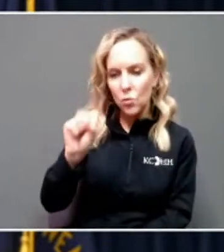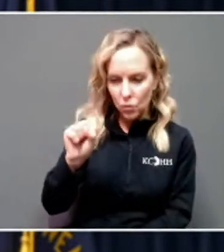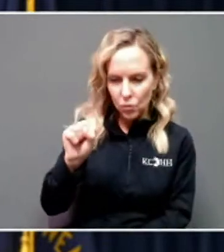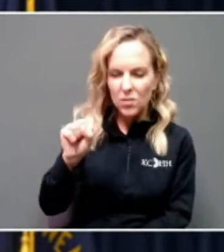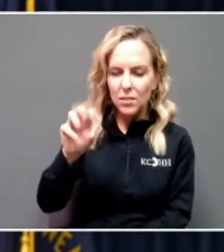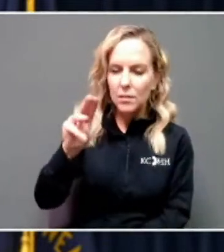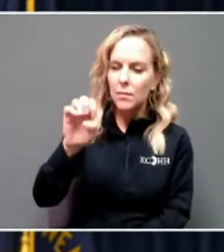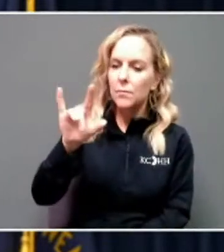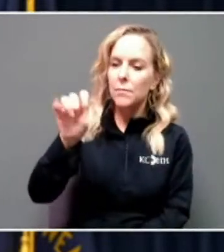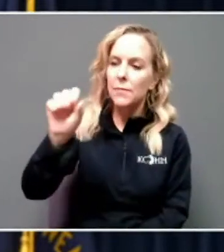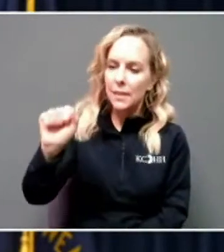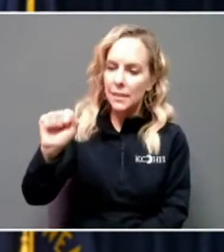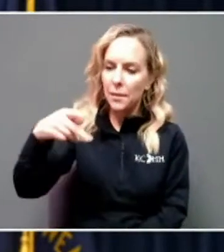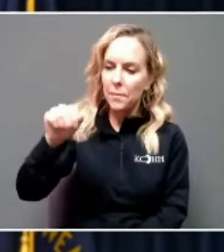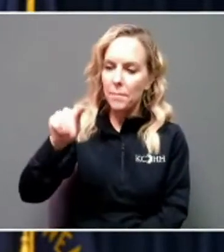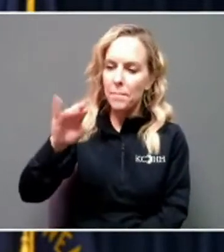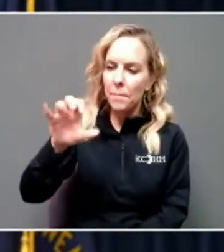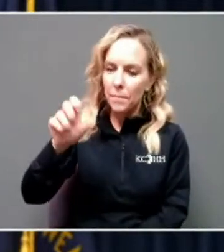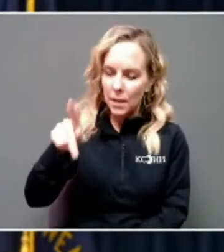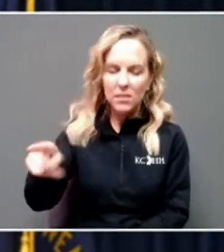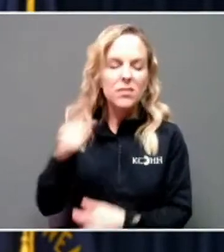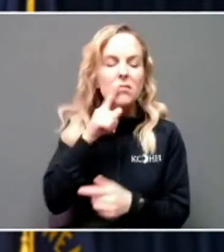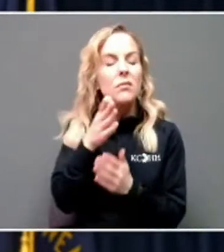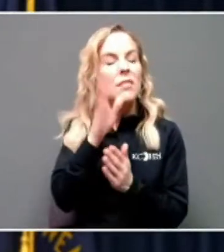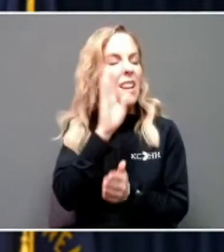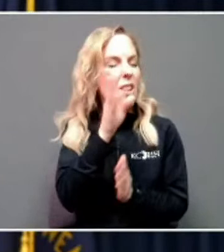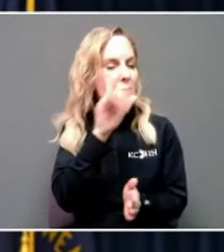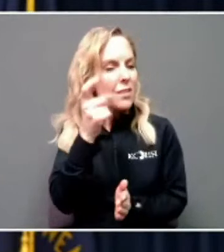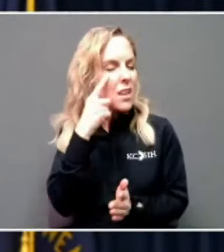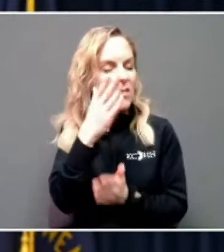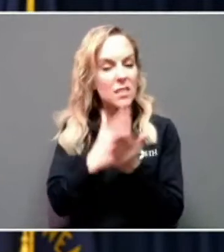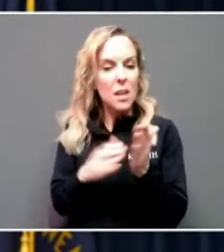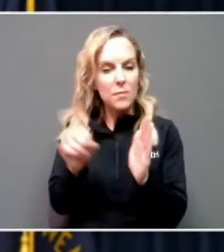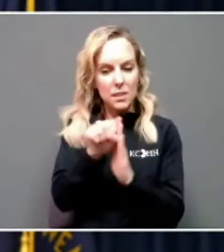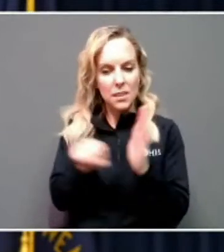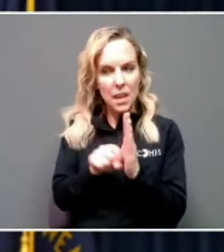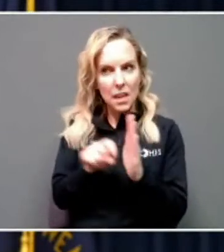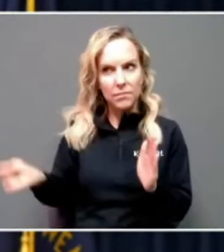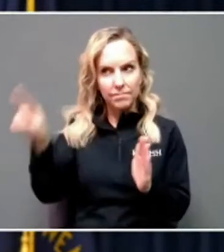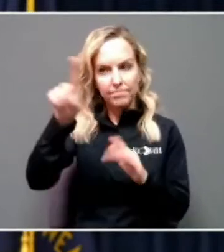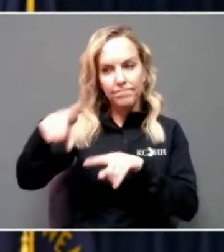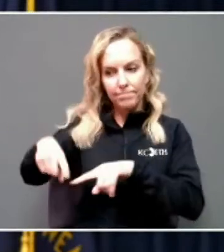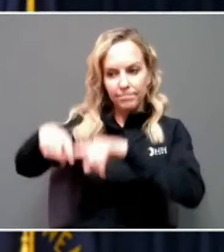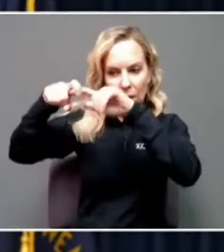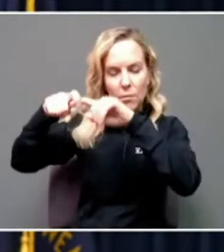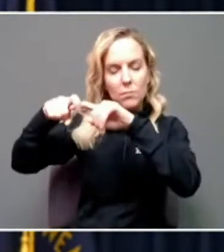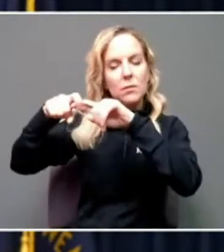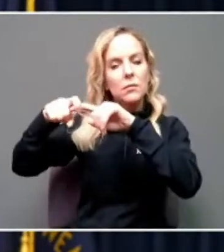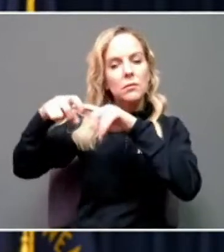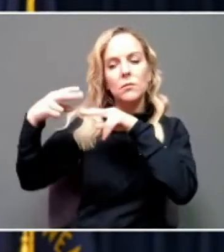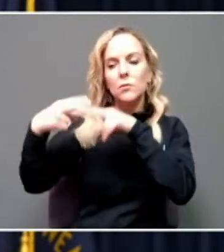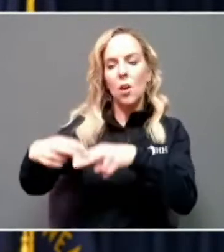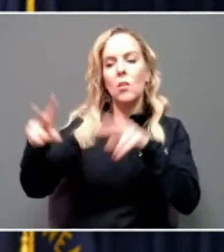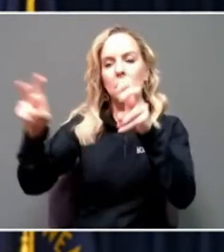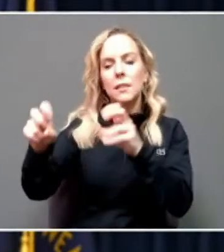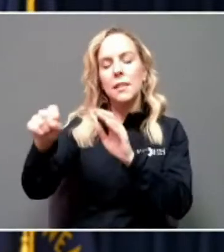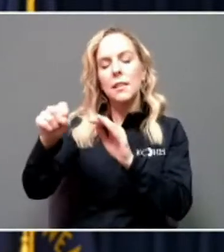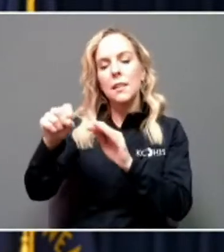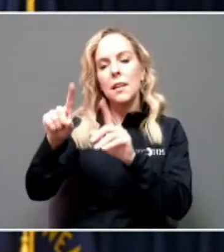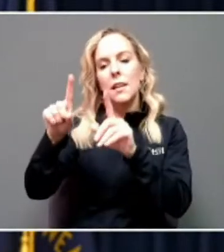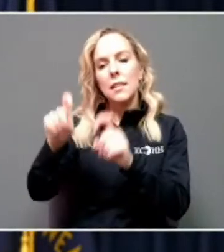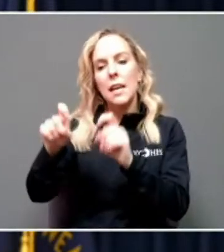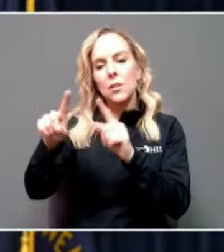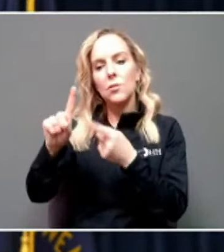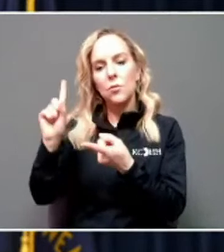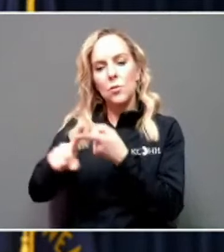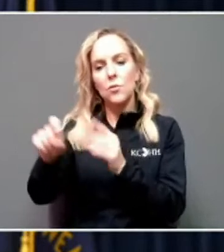Hi, Governor. So some states are suspending their test to stay programs in their schools, saying the program has